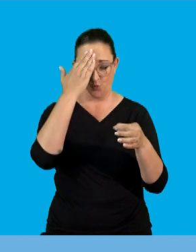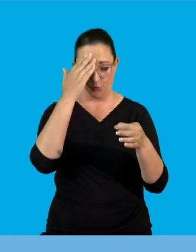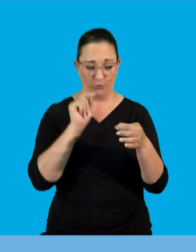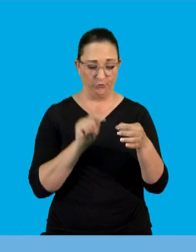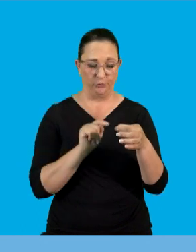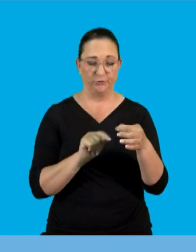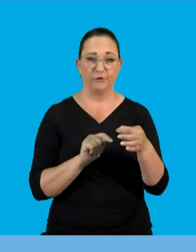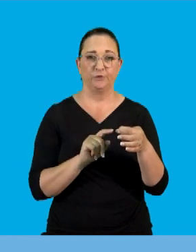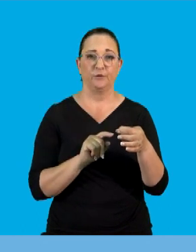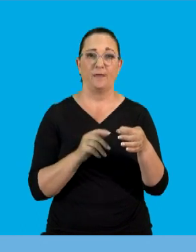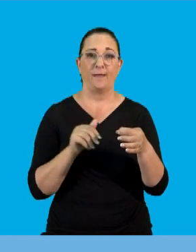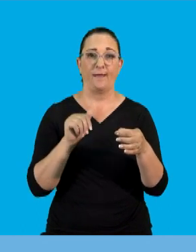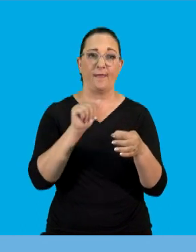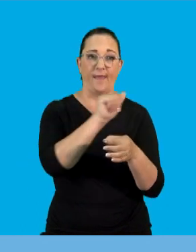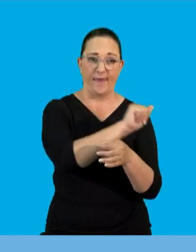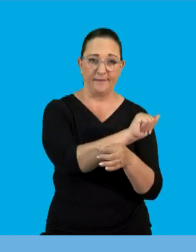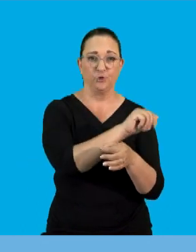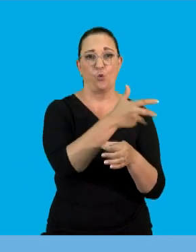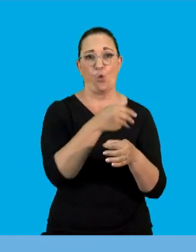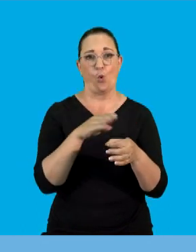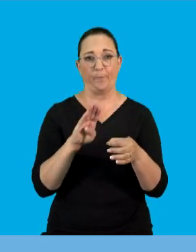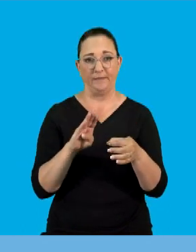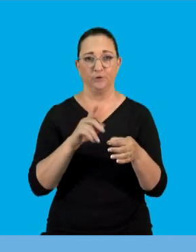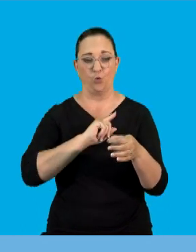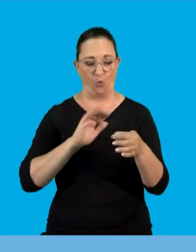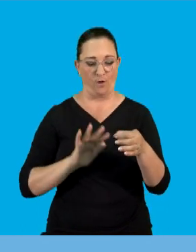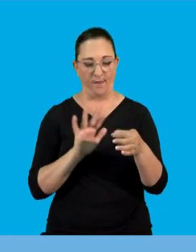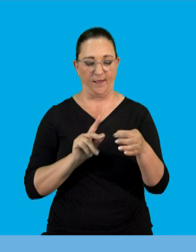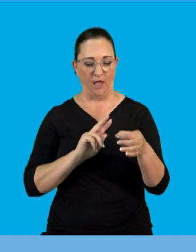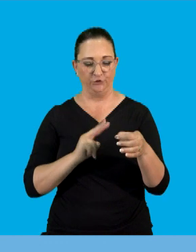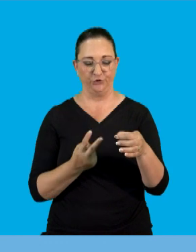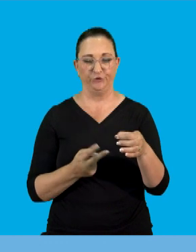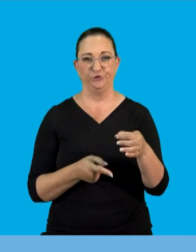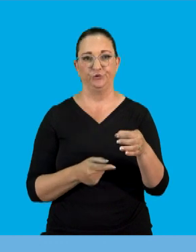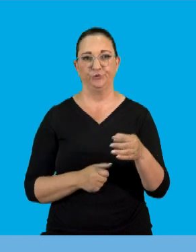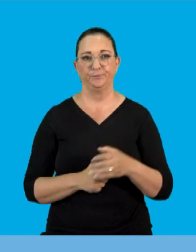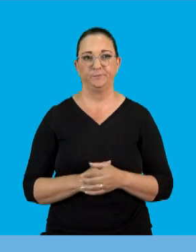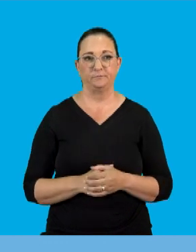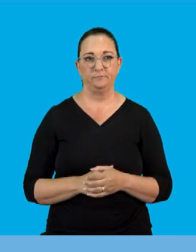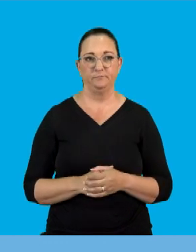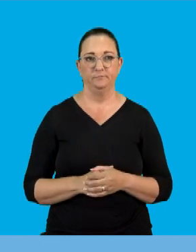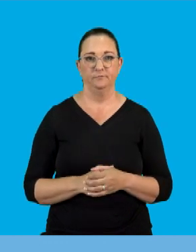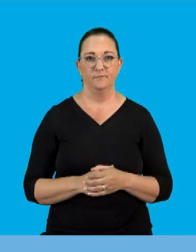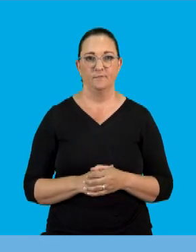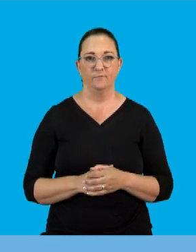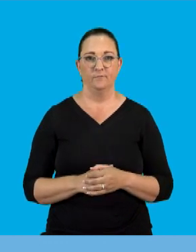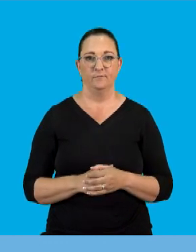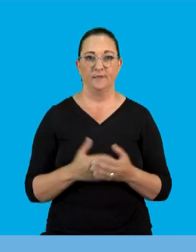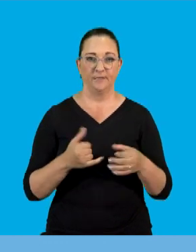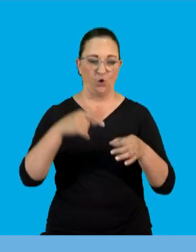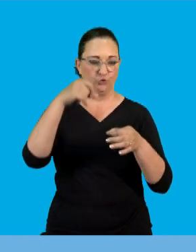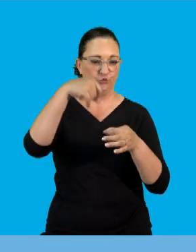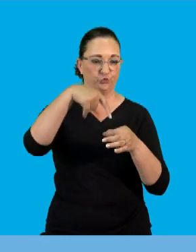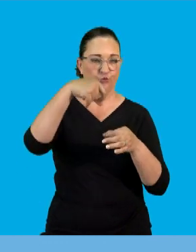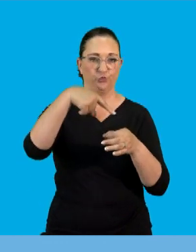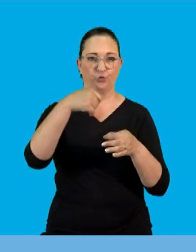able to tell if whether the substance is acidic or basic by observing the color change. Now, as I've said, we're just going to be